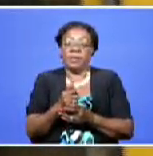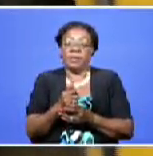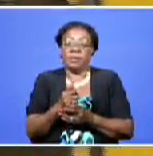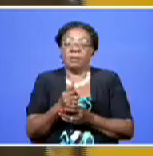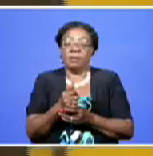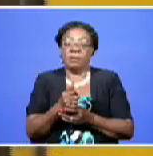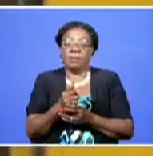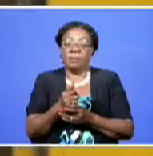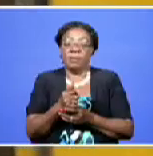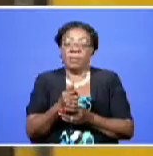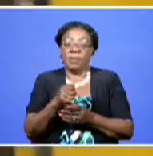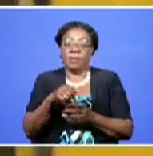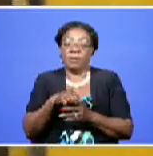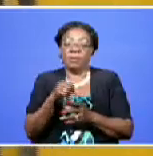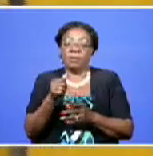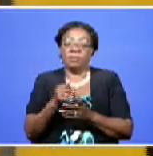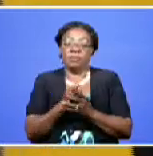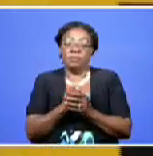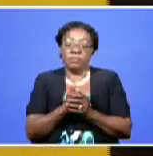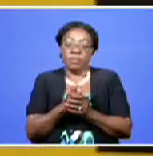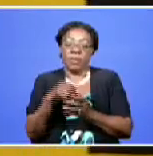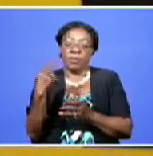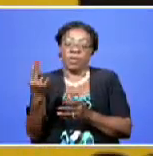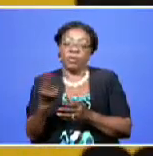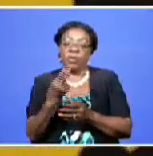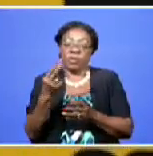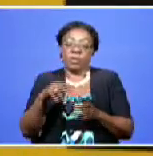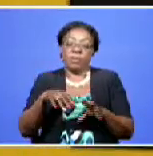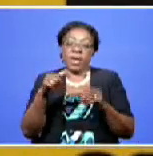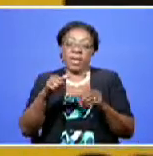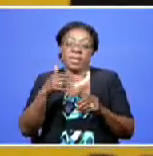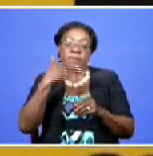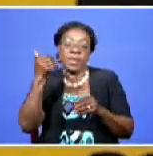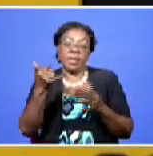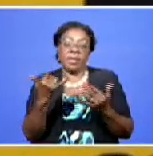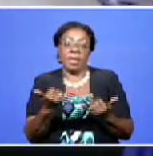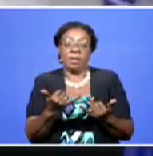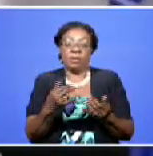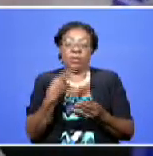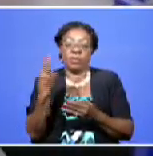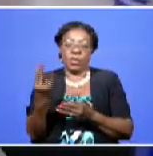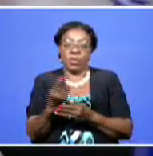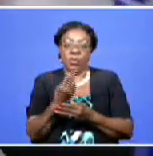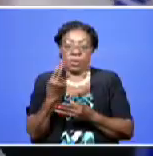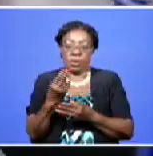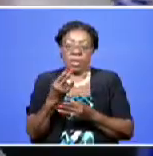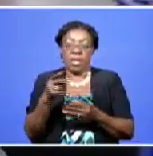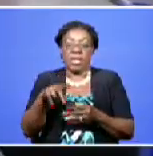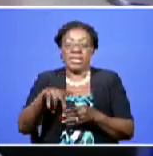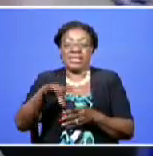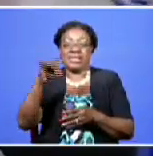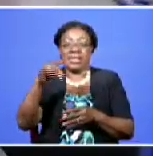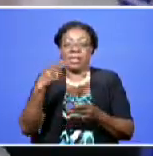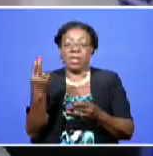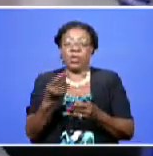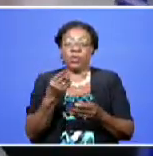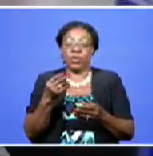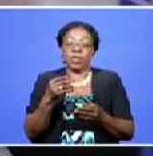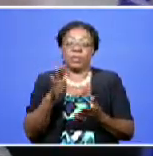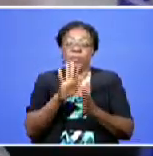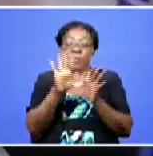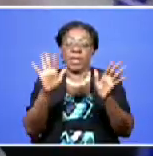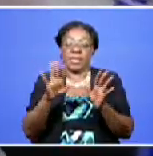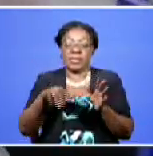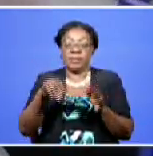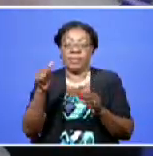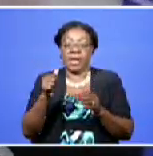and complimentary reusable bags with their business branding during the transition period. The single-use plastic bag ban came into